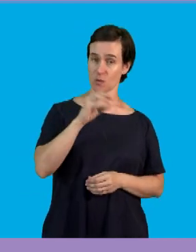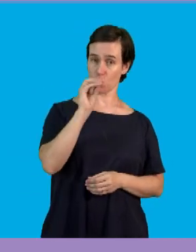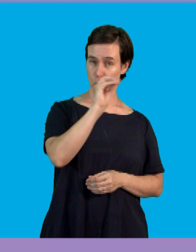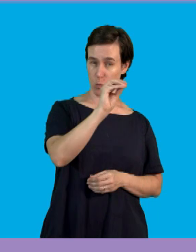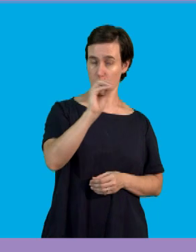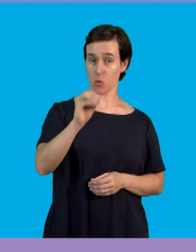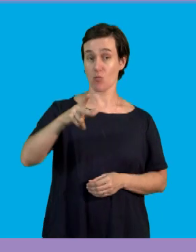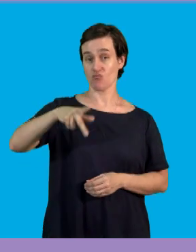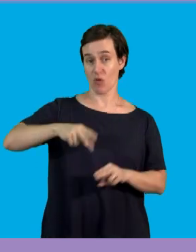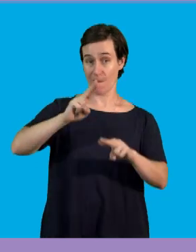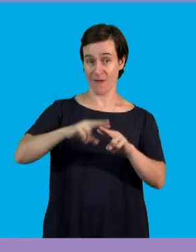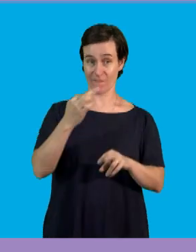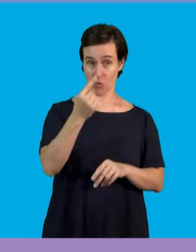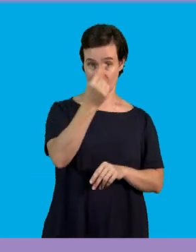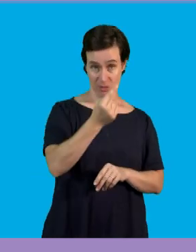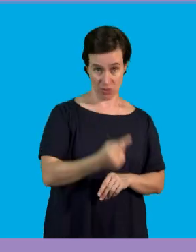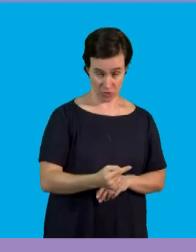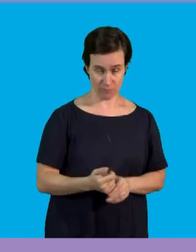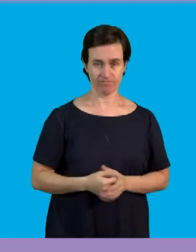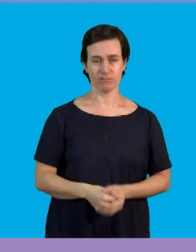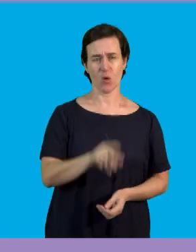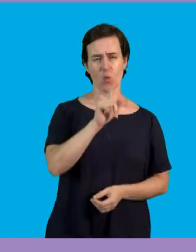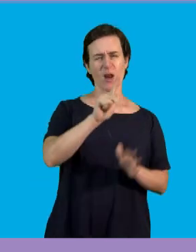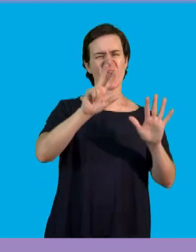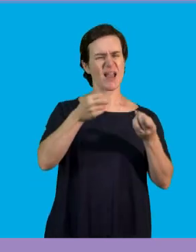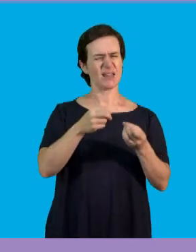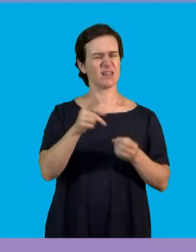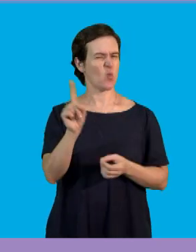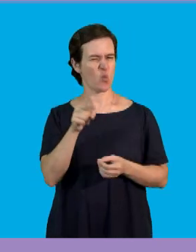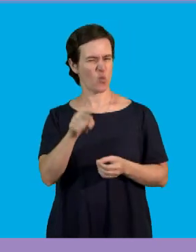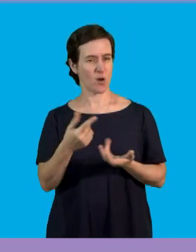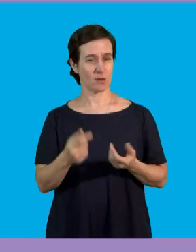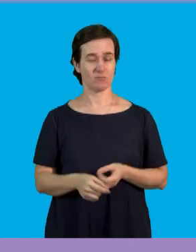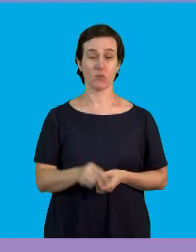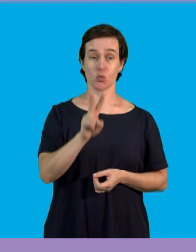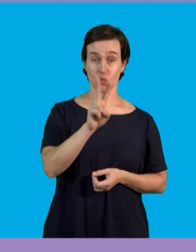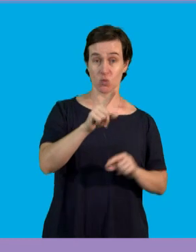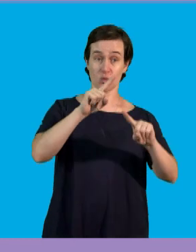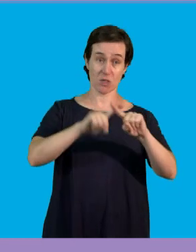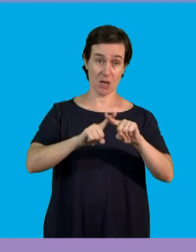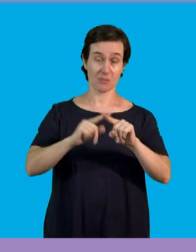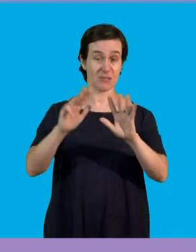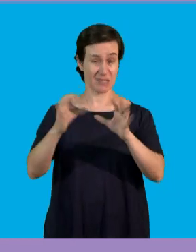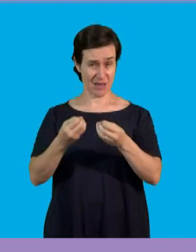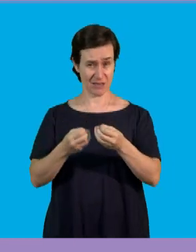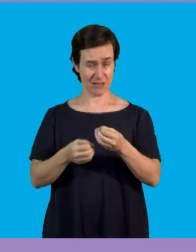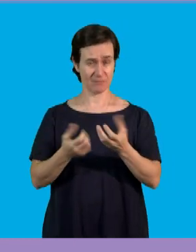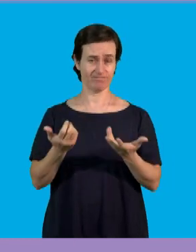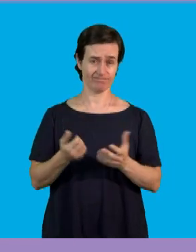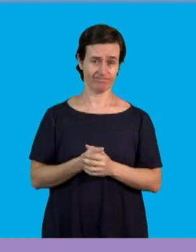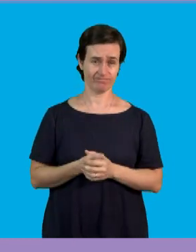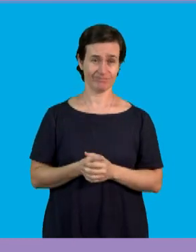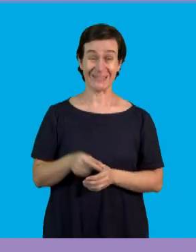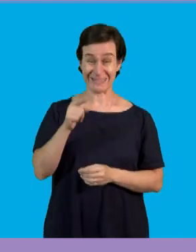the prime factors for each of these numbers. So 180 is 2 multiplied by